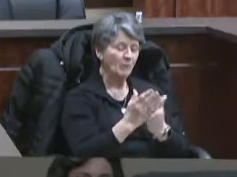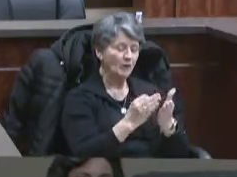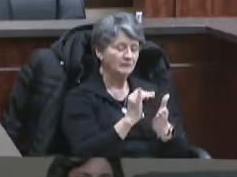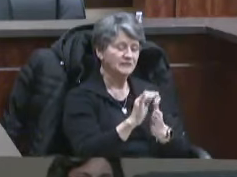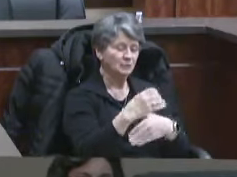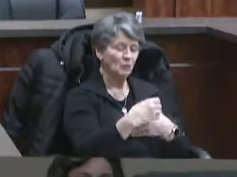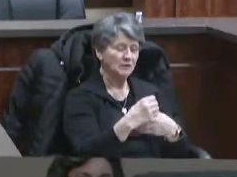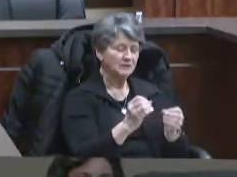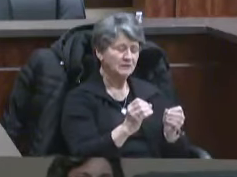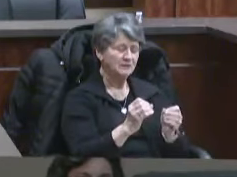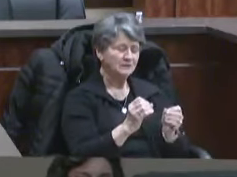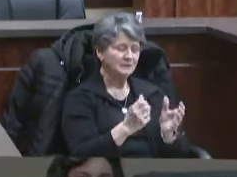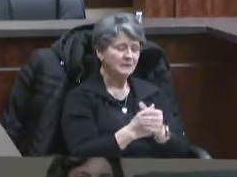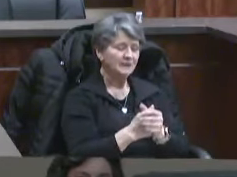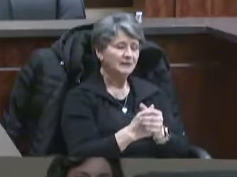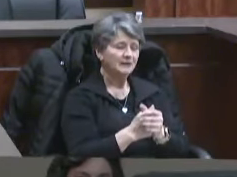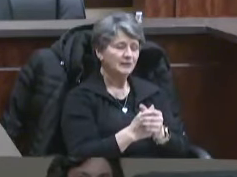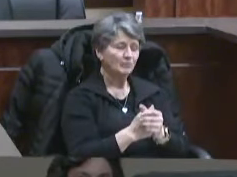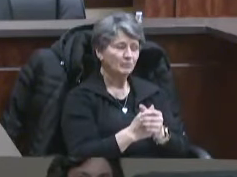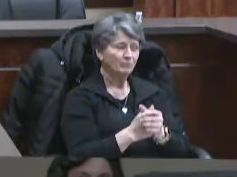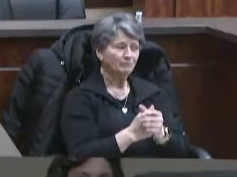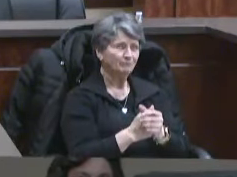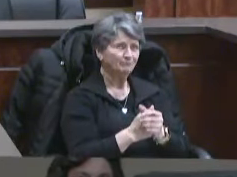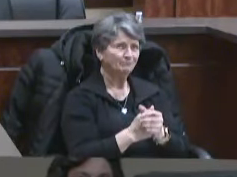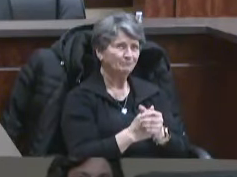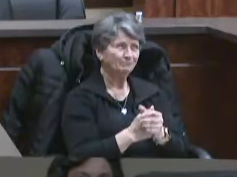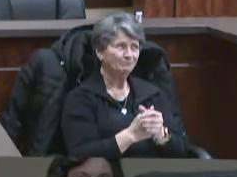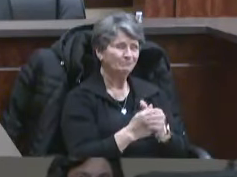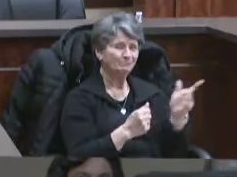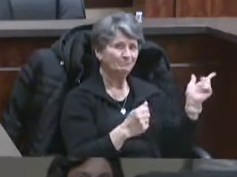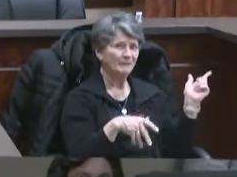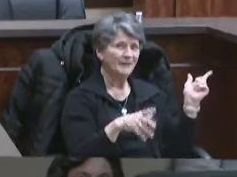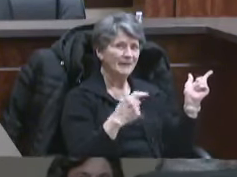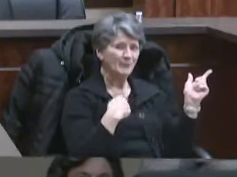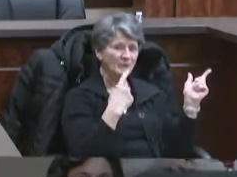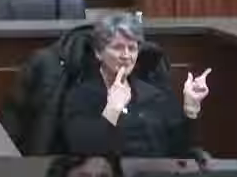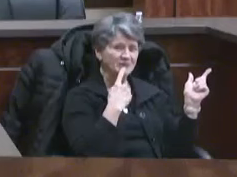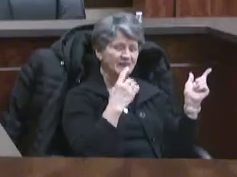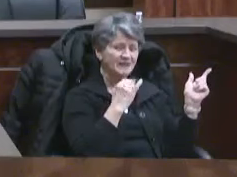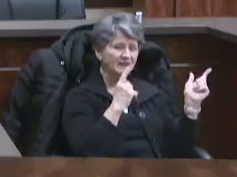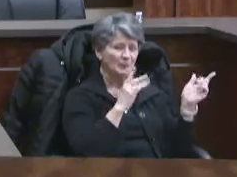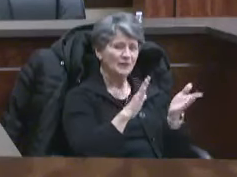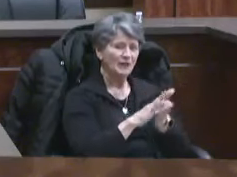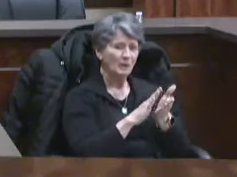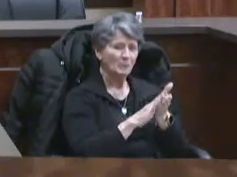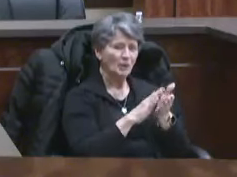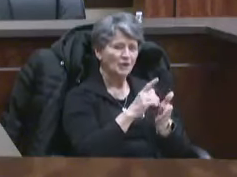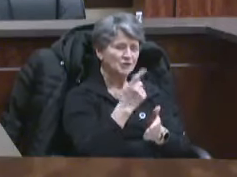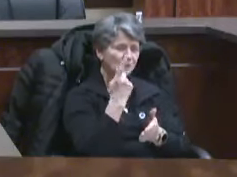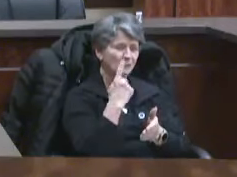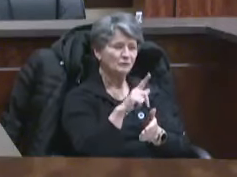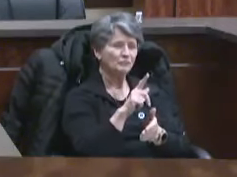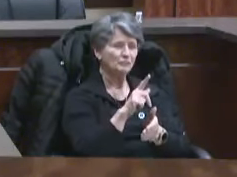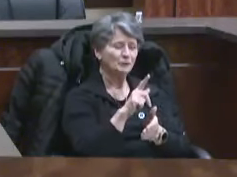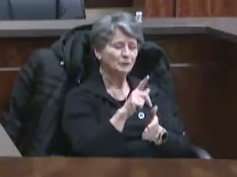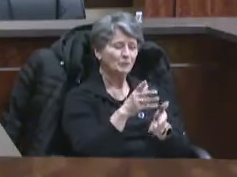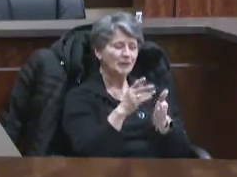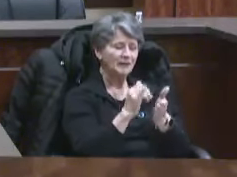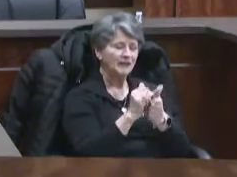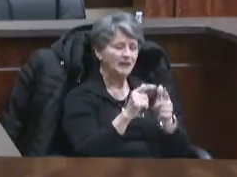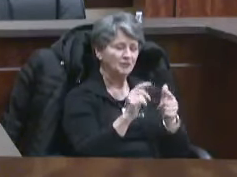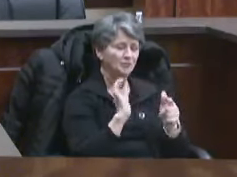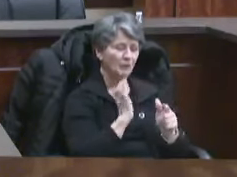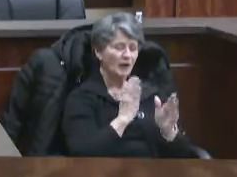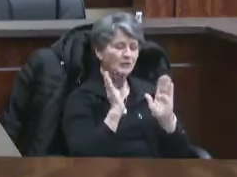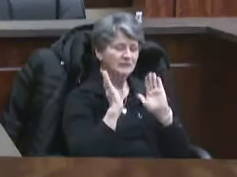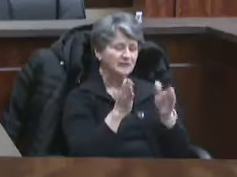organization. Let me just say that I really applaud you for bringing that to our attention, because she is certainly